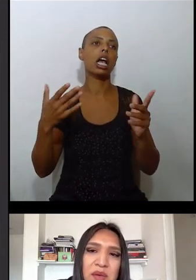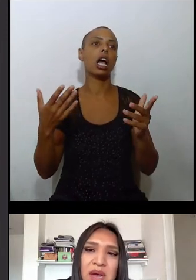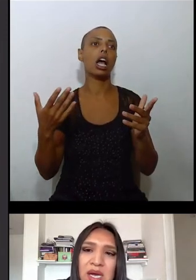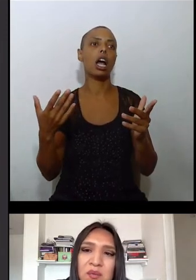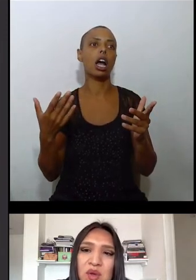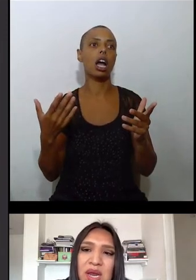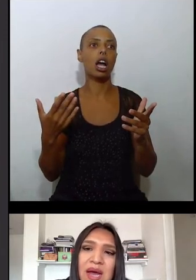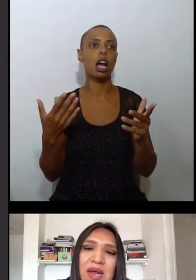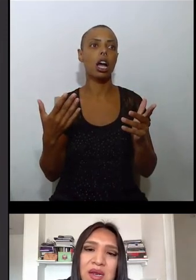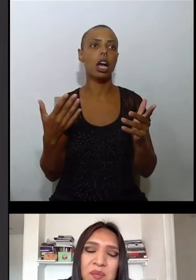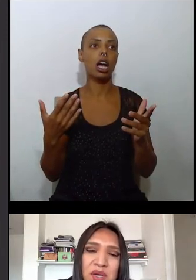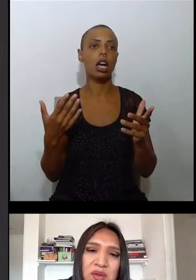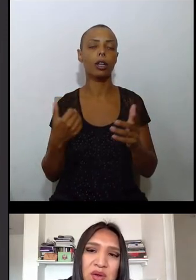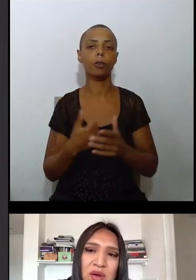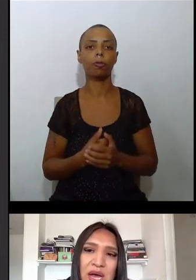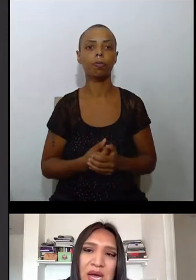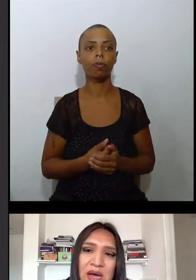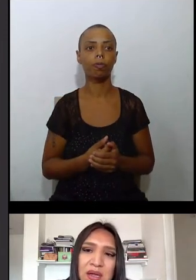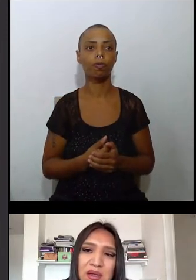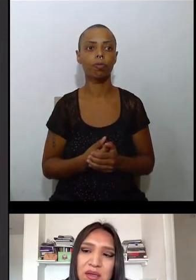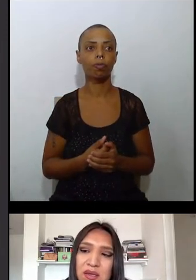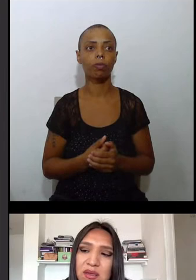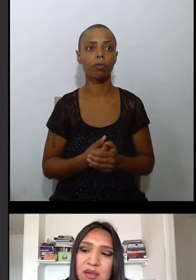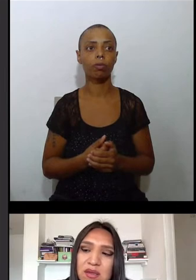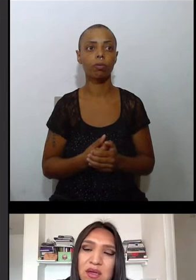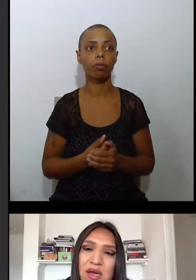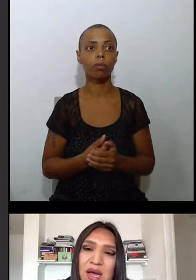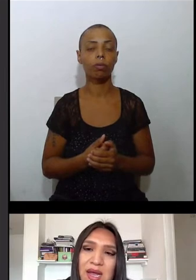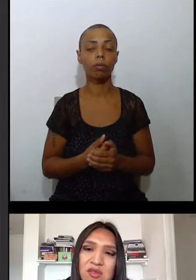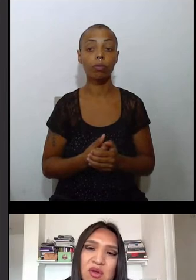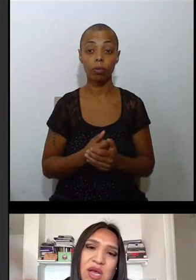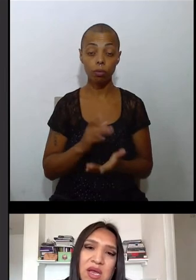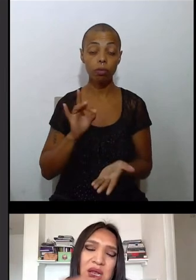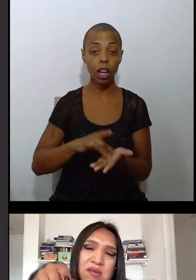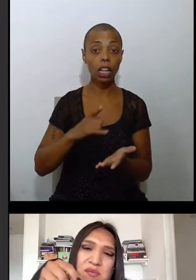invisibility of discriminated peoples